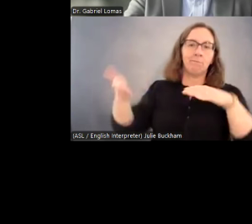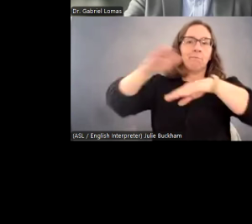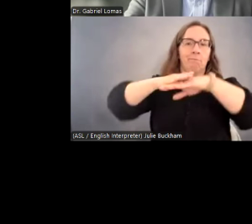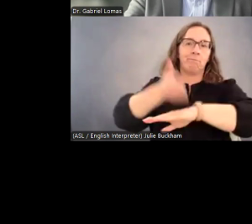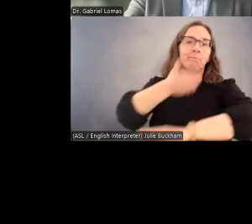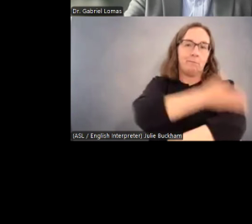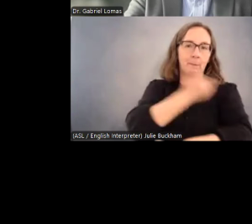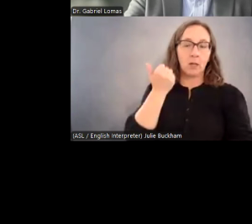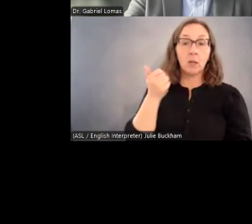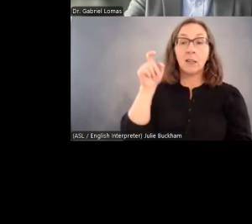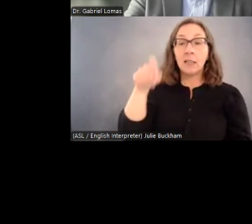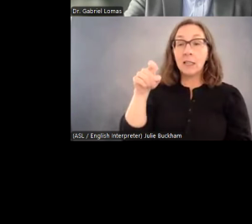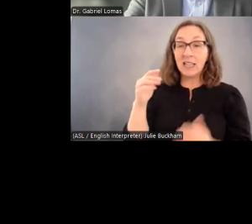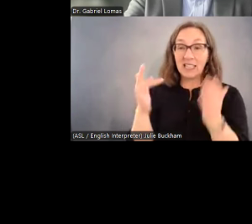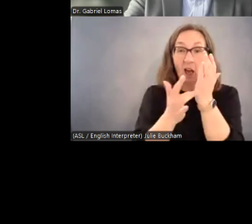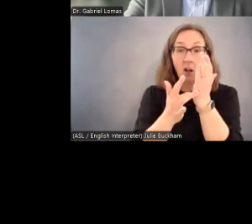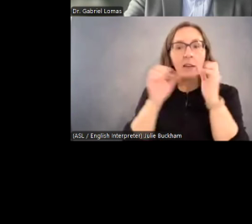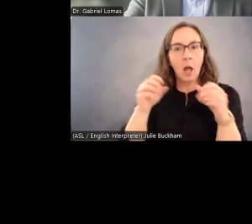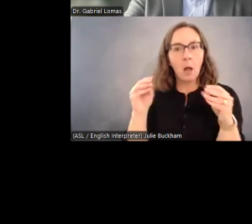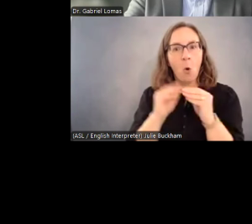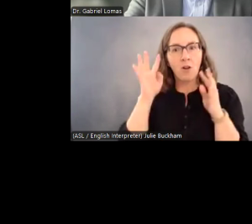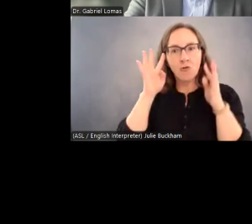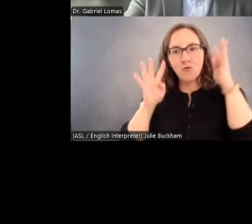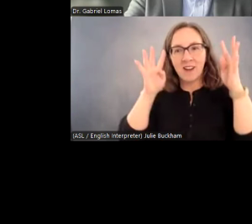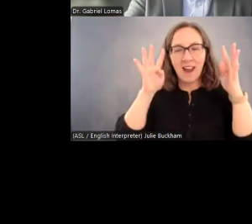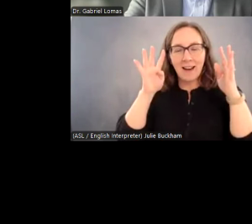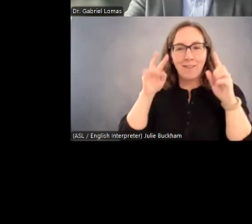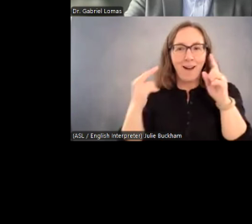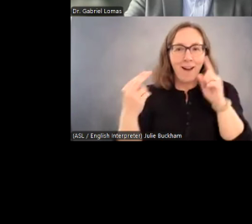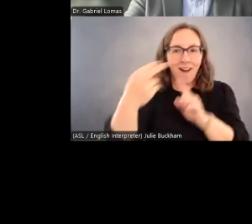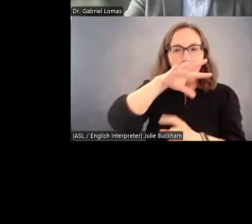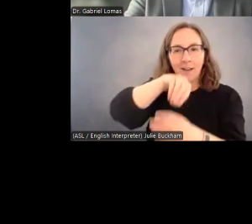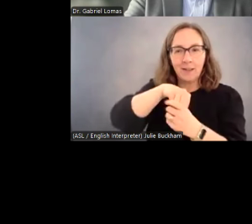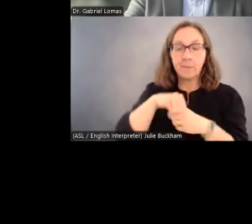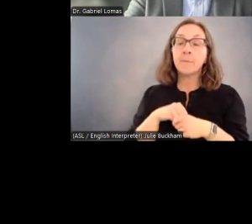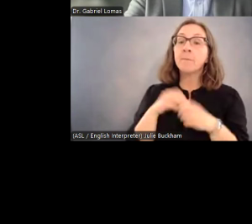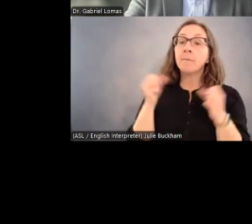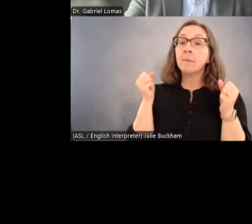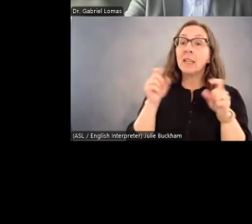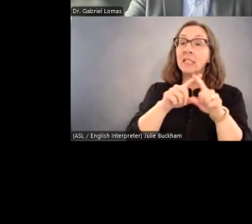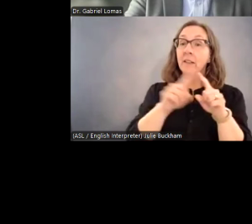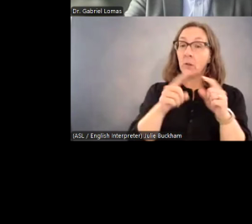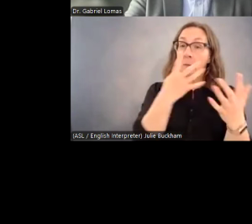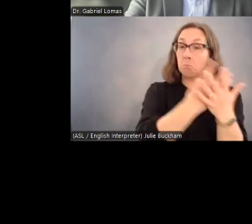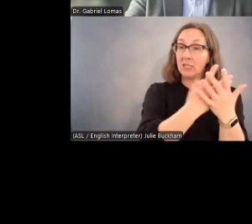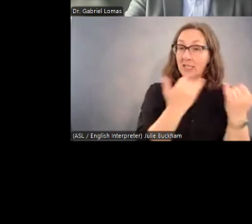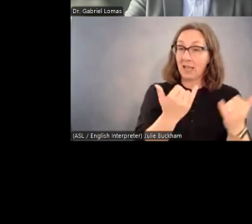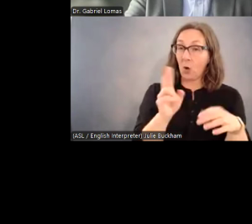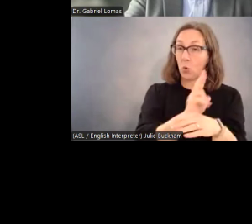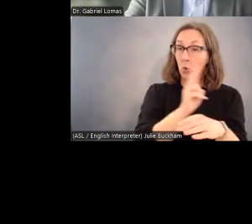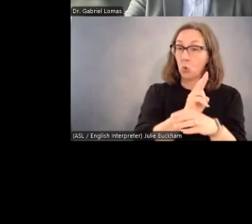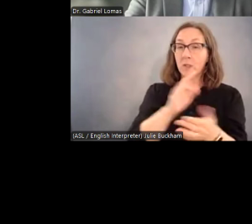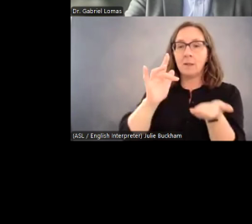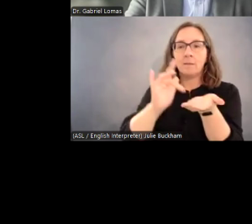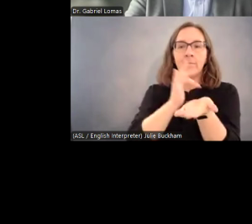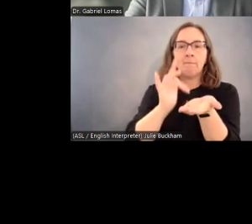more creative with technology. A lot of the prisons have now gone to using tablets. And so there are